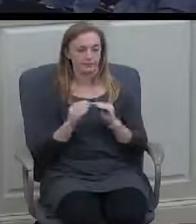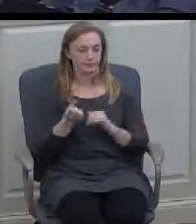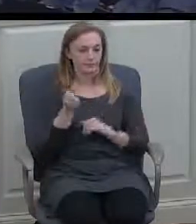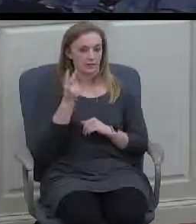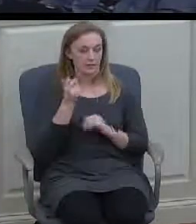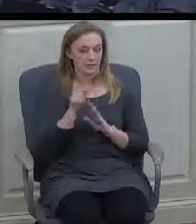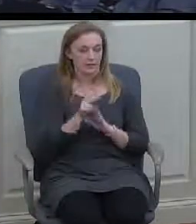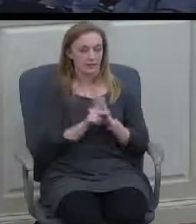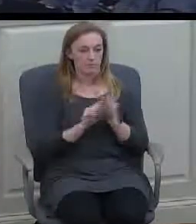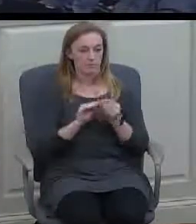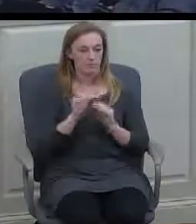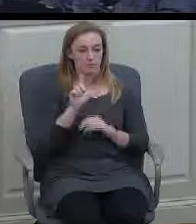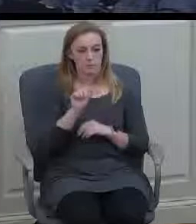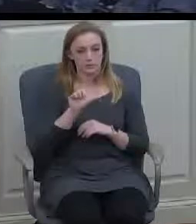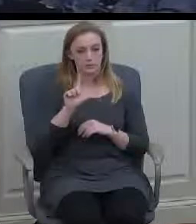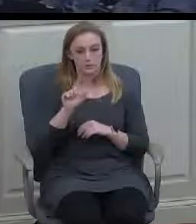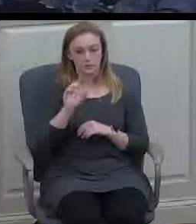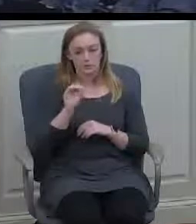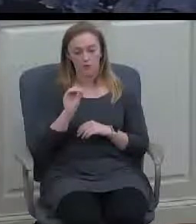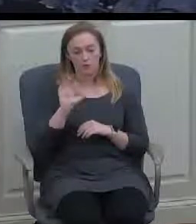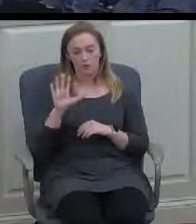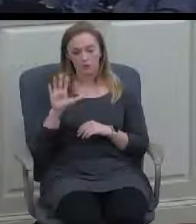is resolution number